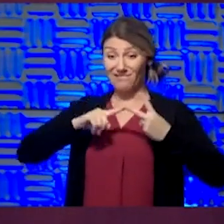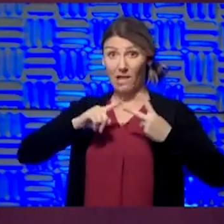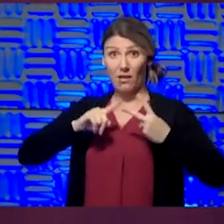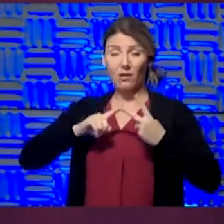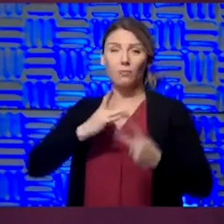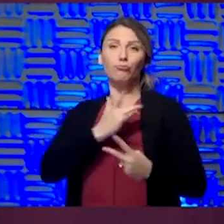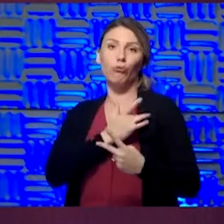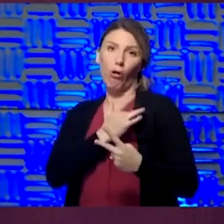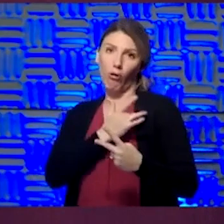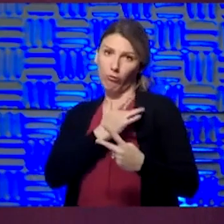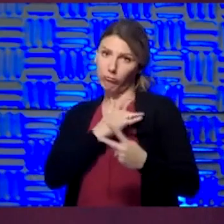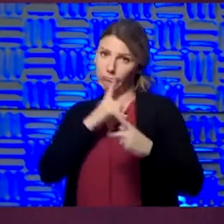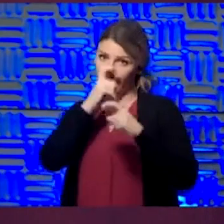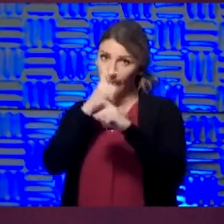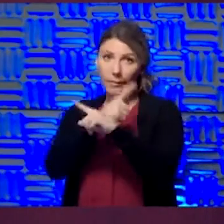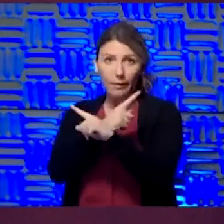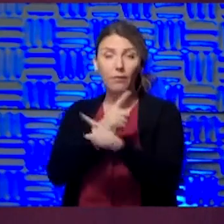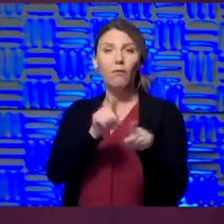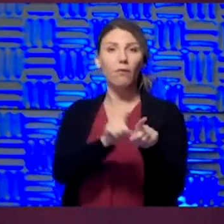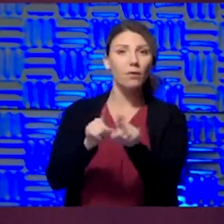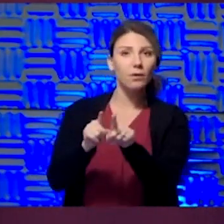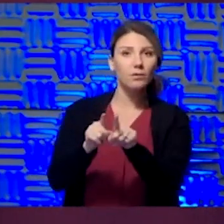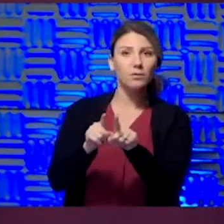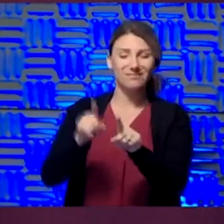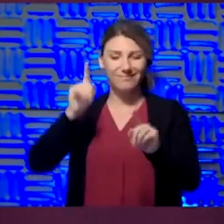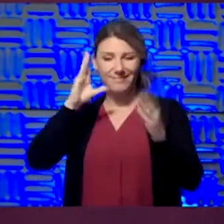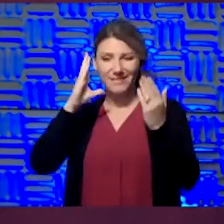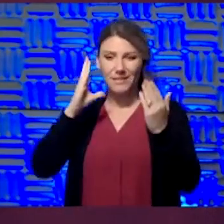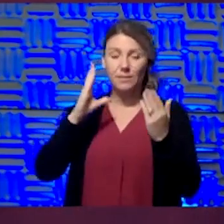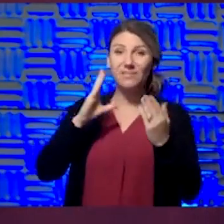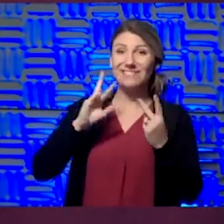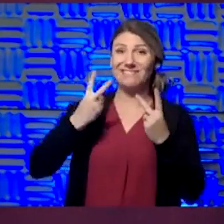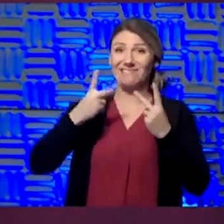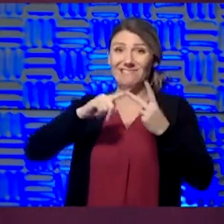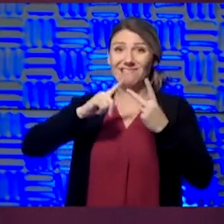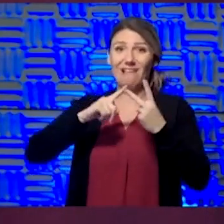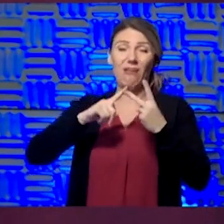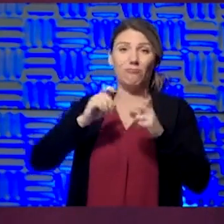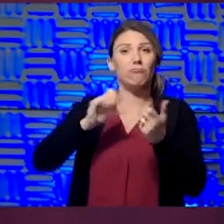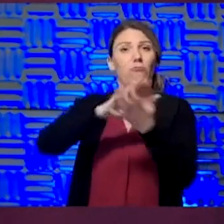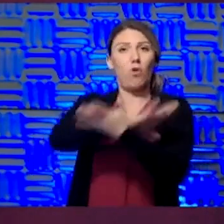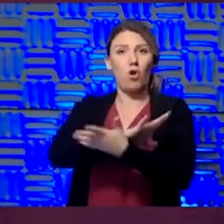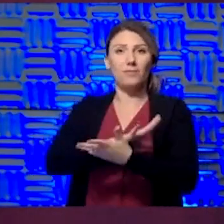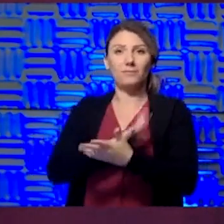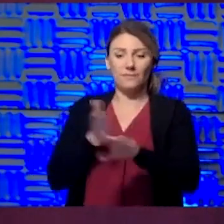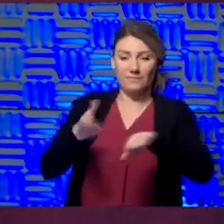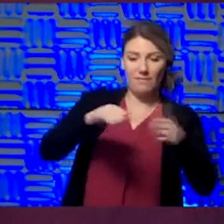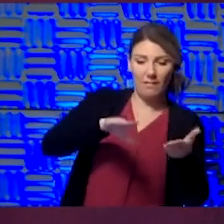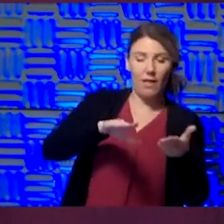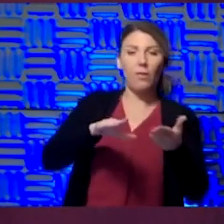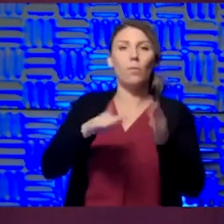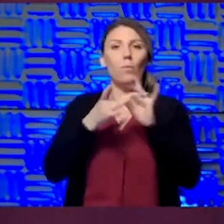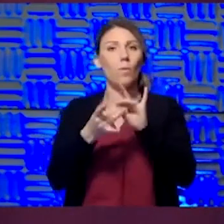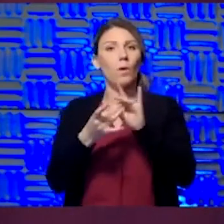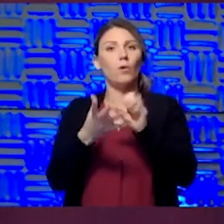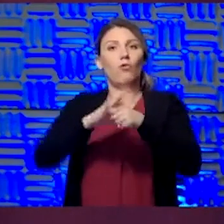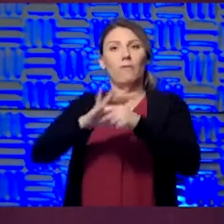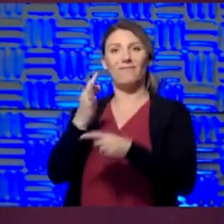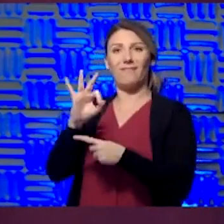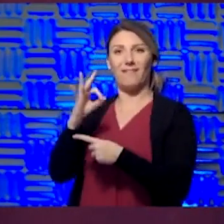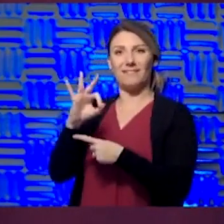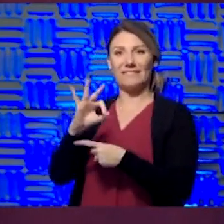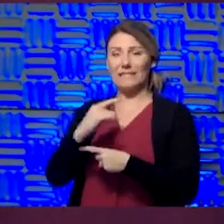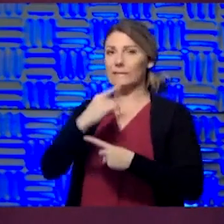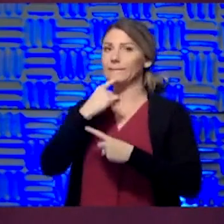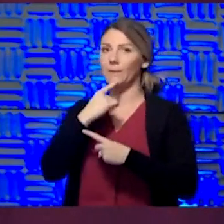cardiac complications that seem to be the second leading cause of death in COVID-19 critically ill patients. And